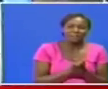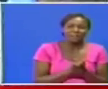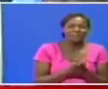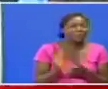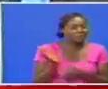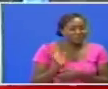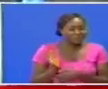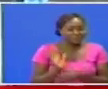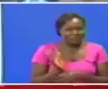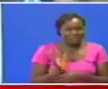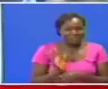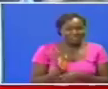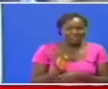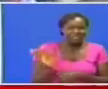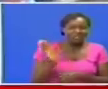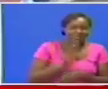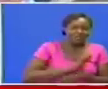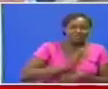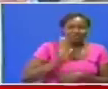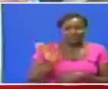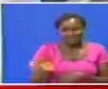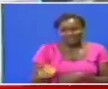Wiper. Wiper.